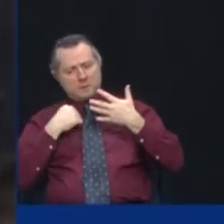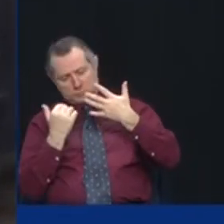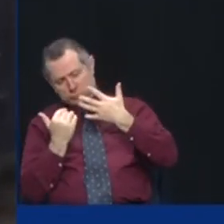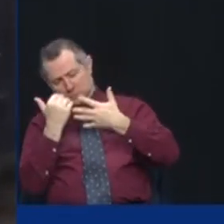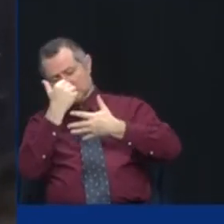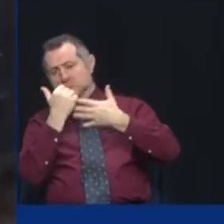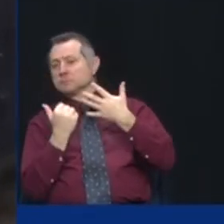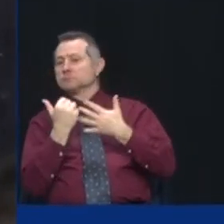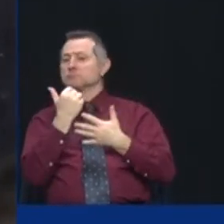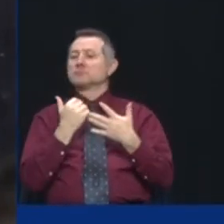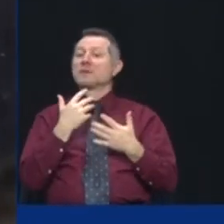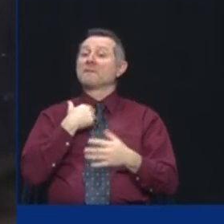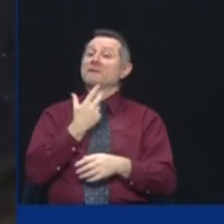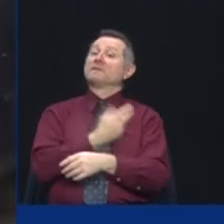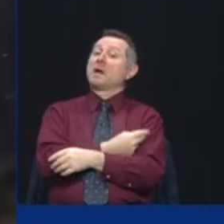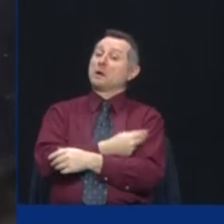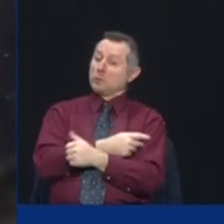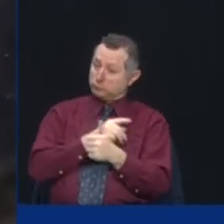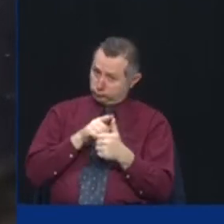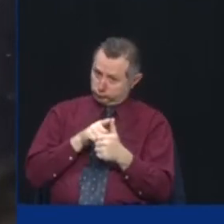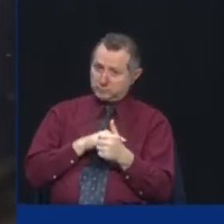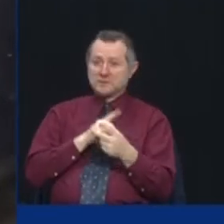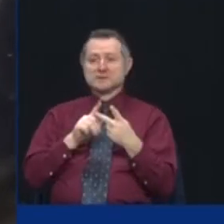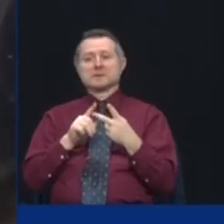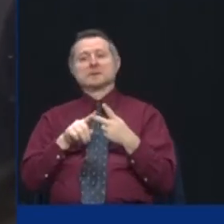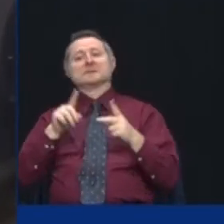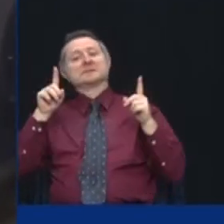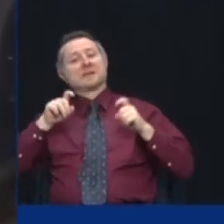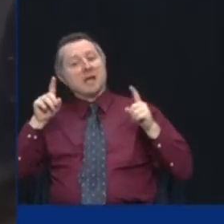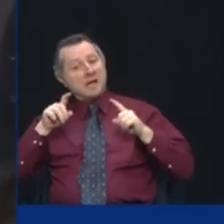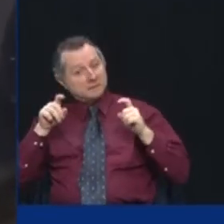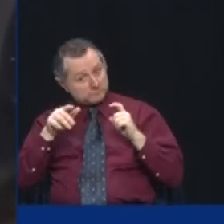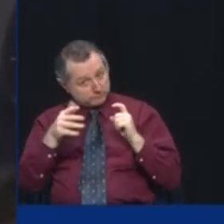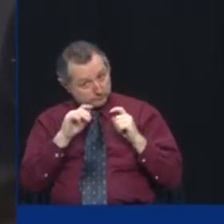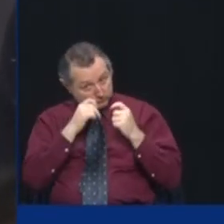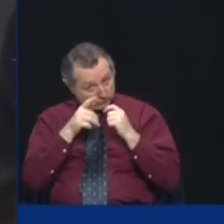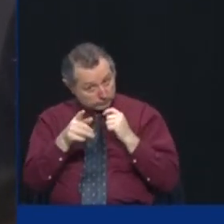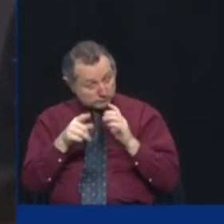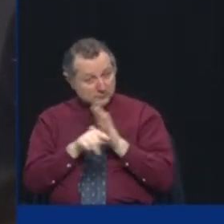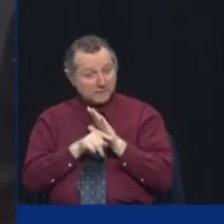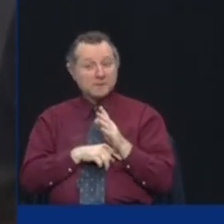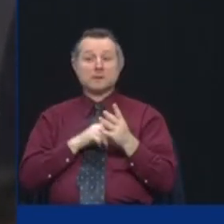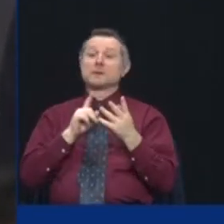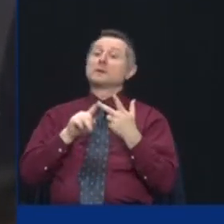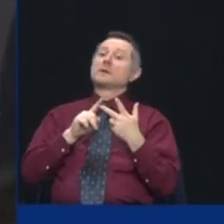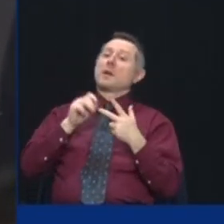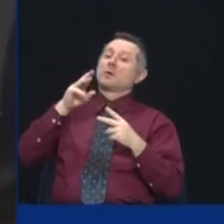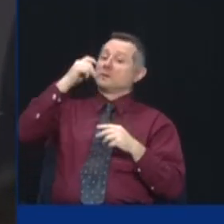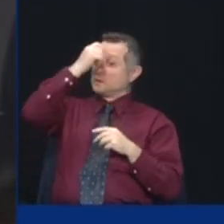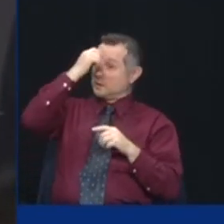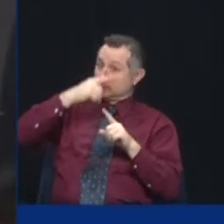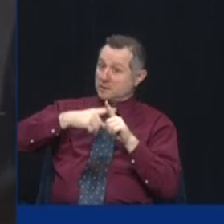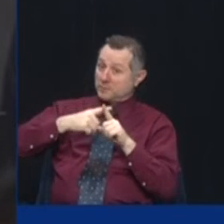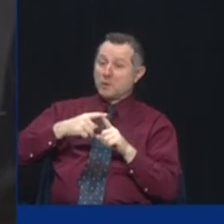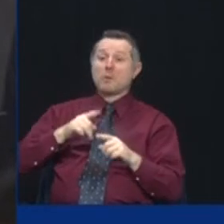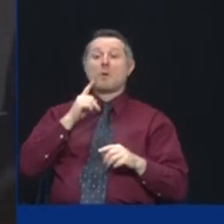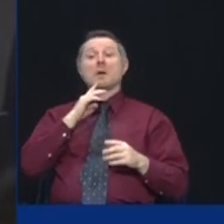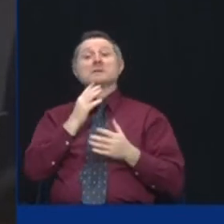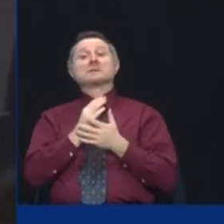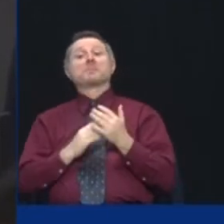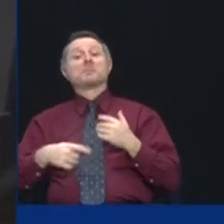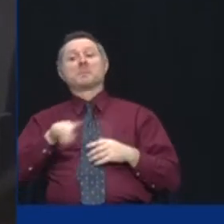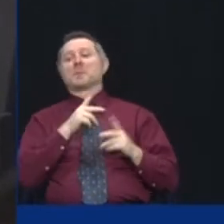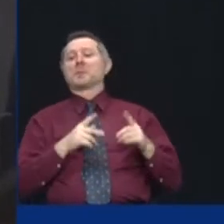testing, temperature checks, etc. But there are some people who are just not comfortable being in large